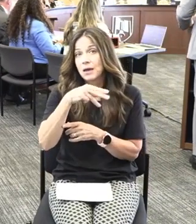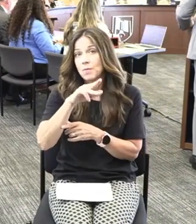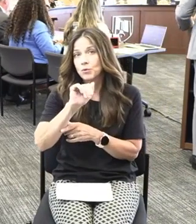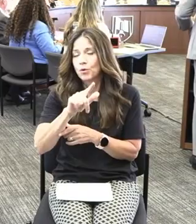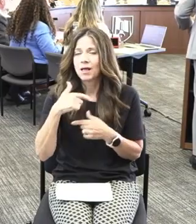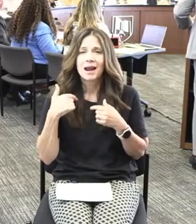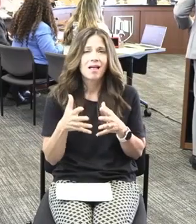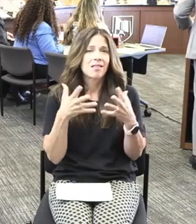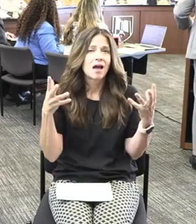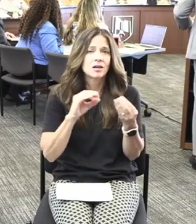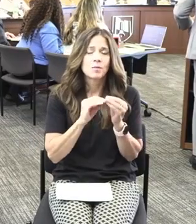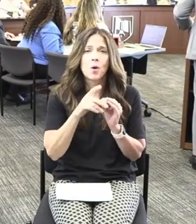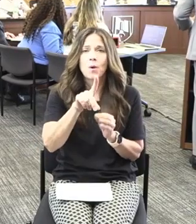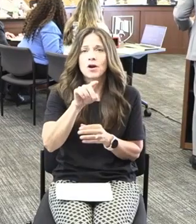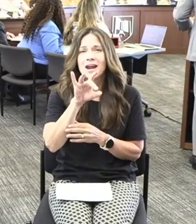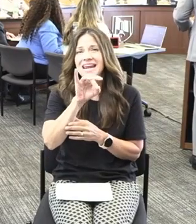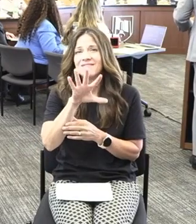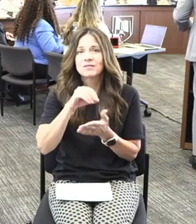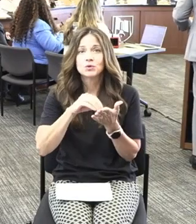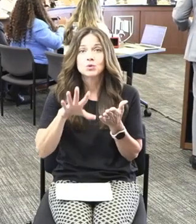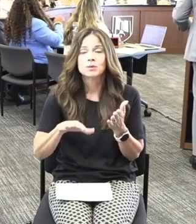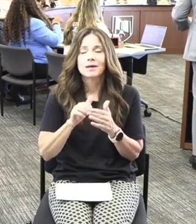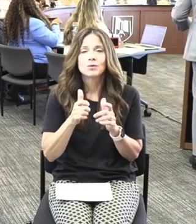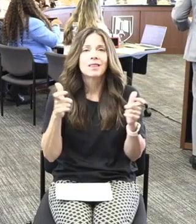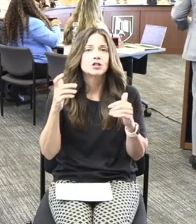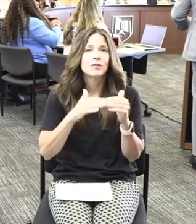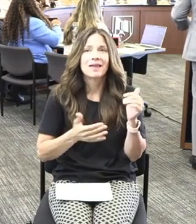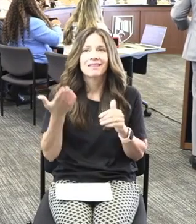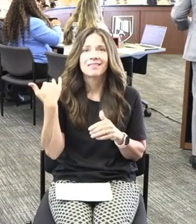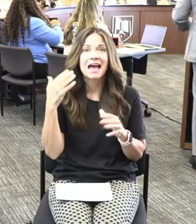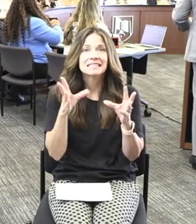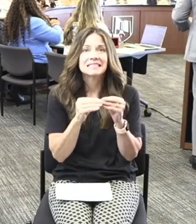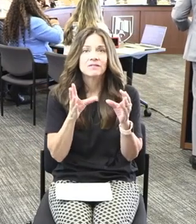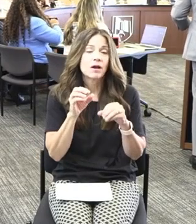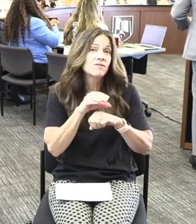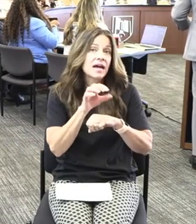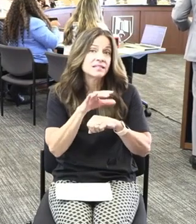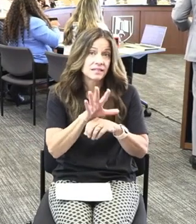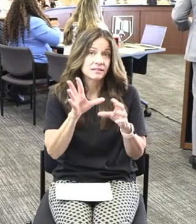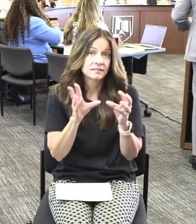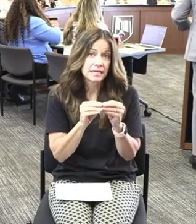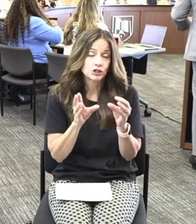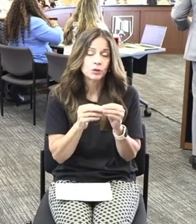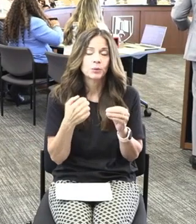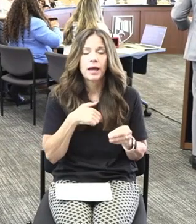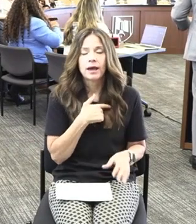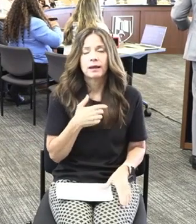numbers, 185 students. That was larger than our last advising session in,